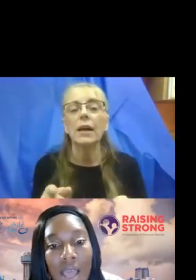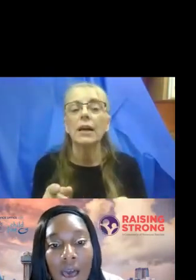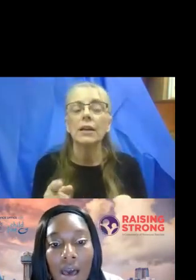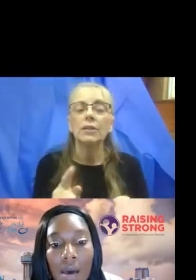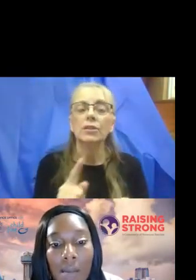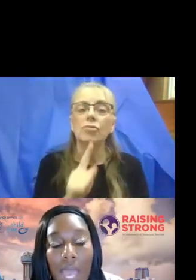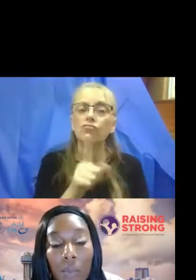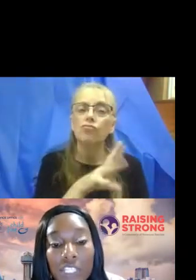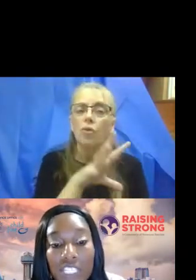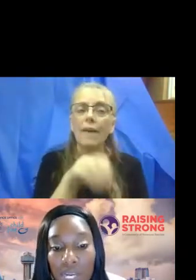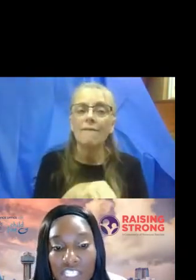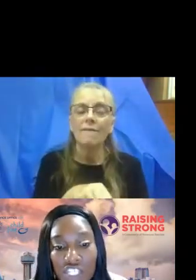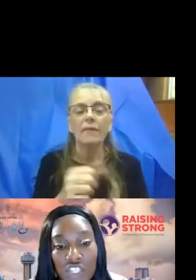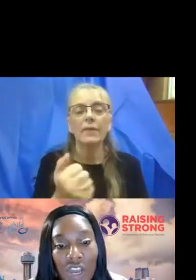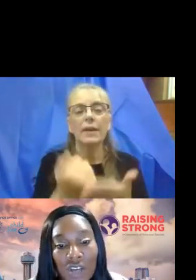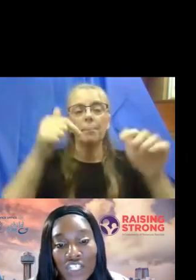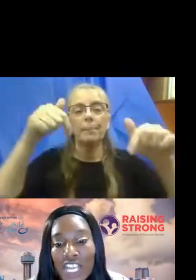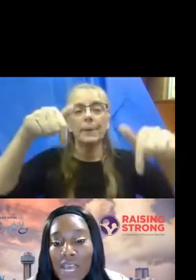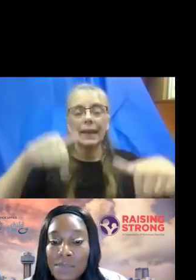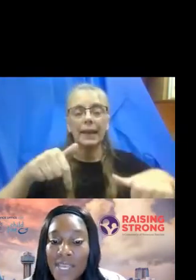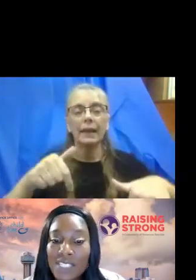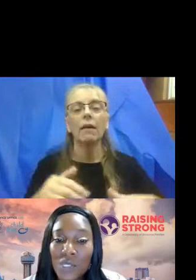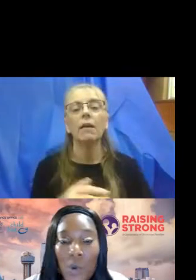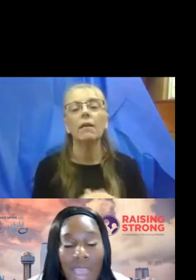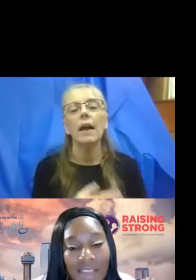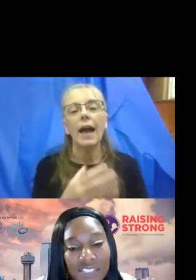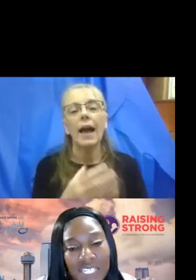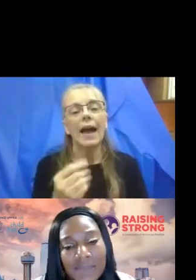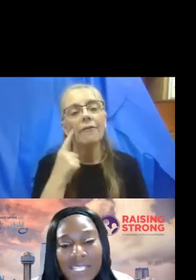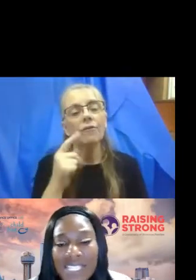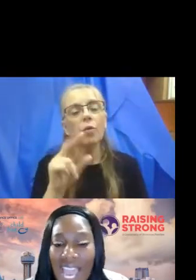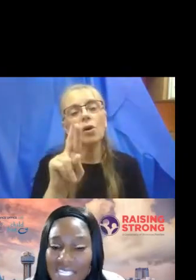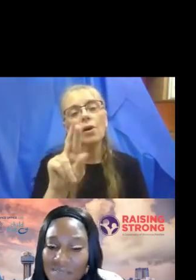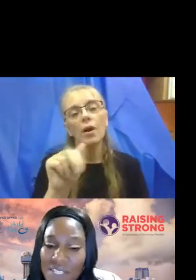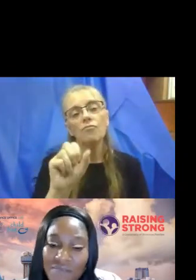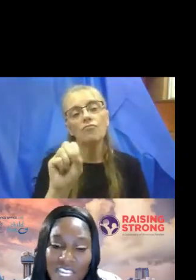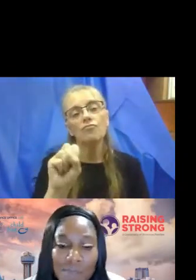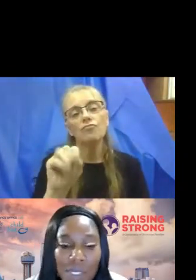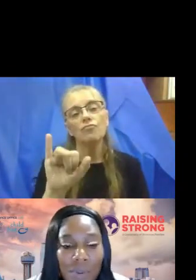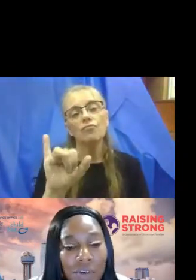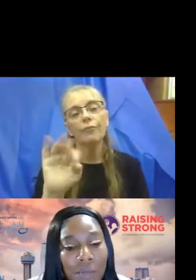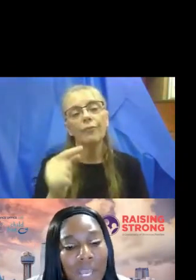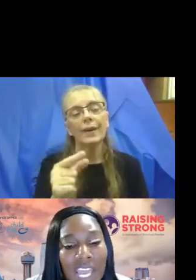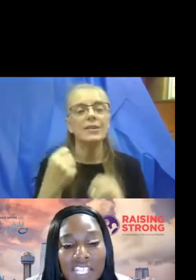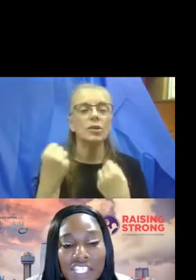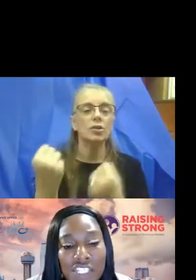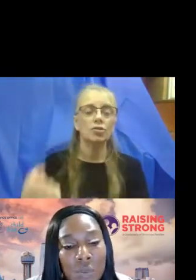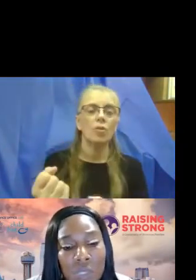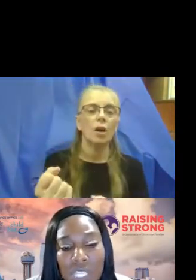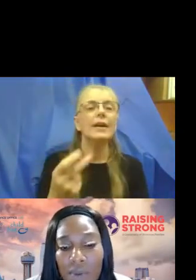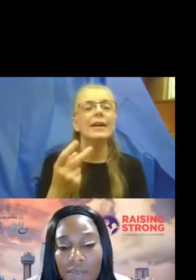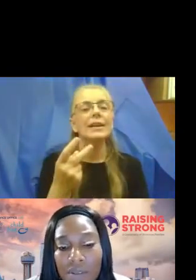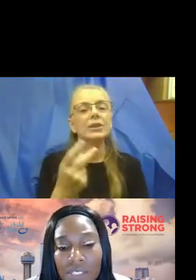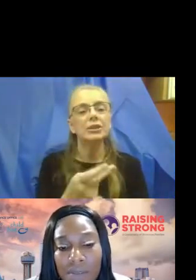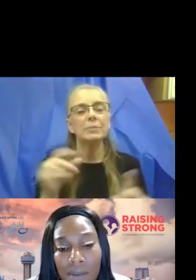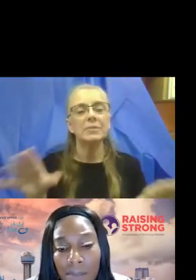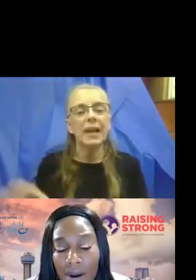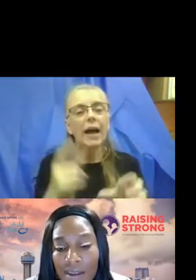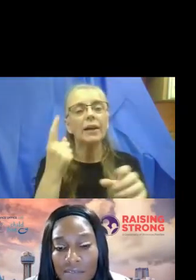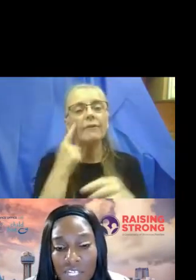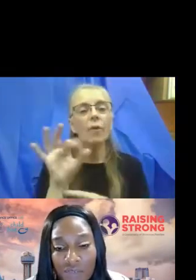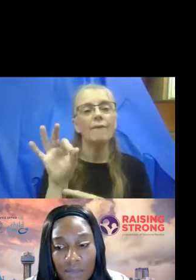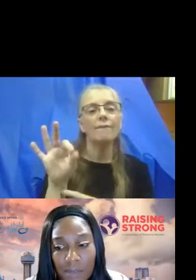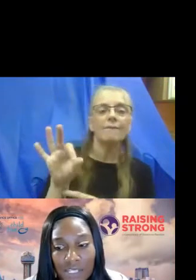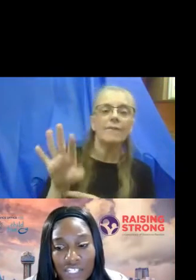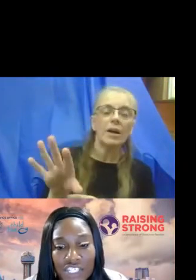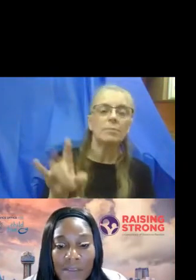here within Raising Strong. She helps make the craft. She keeps us active in the Facebook group. And she's just really grateful to be a part